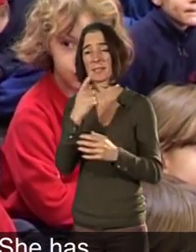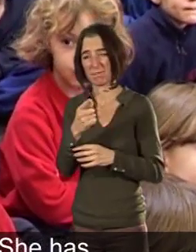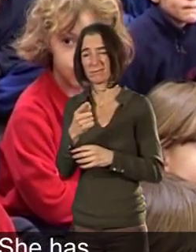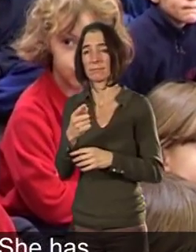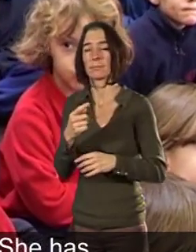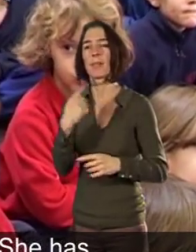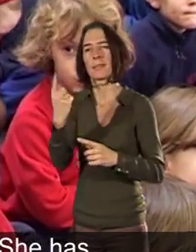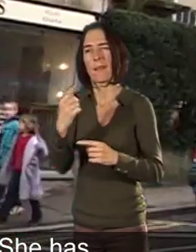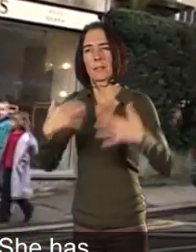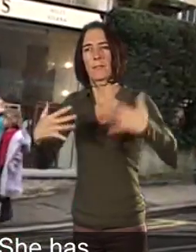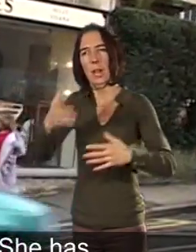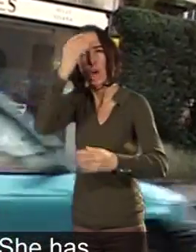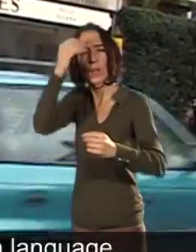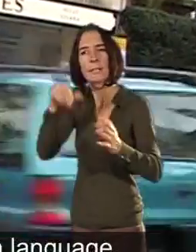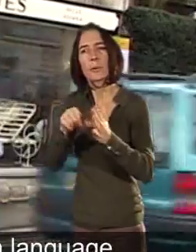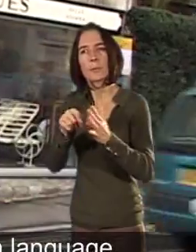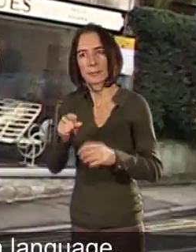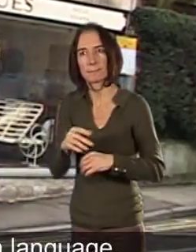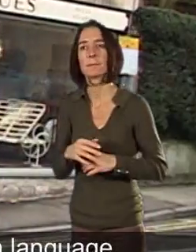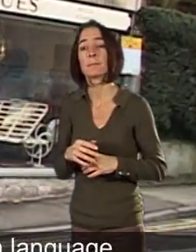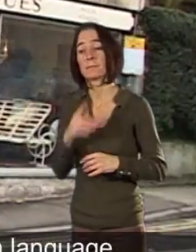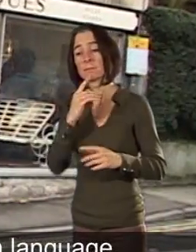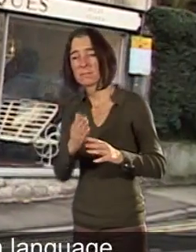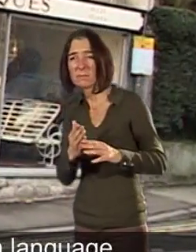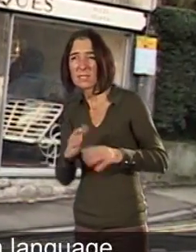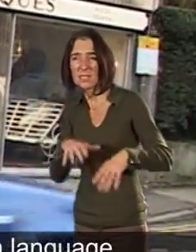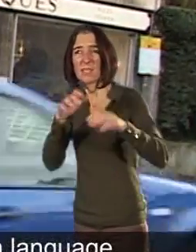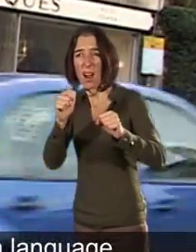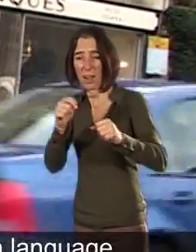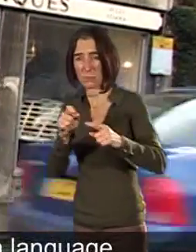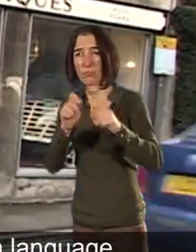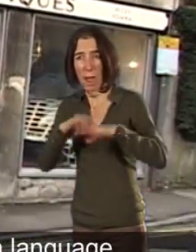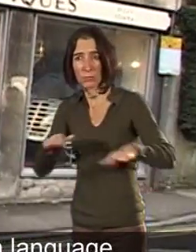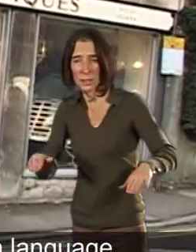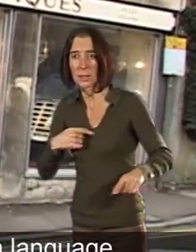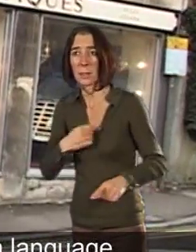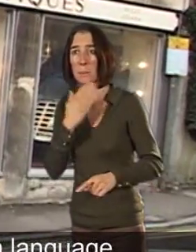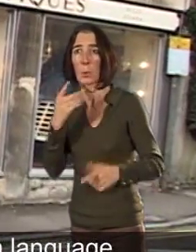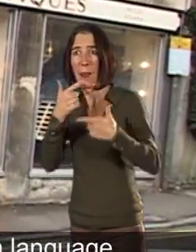Primary. She has severe learning difficulties, and when Katie started primary, she had no spoken language.